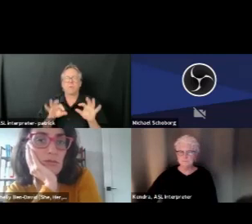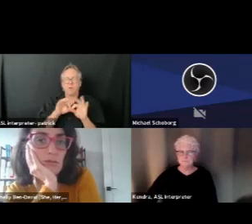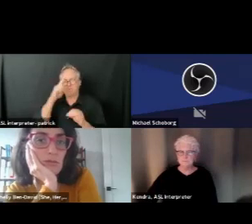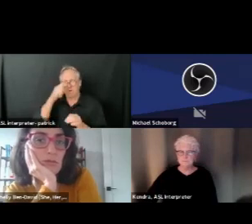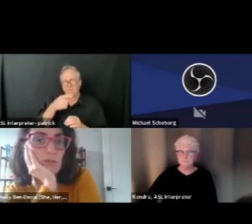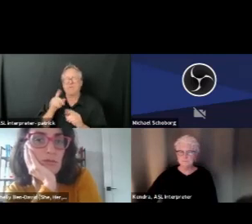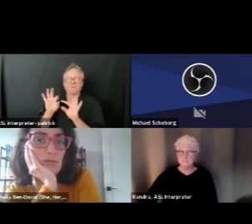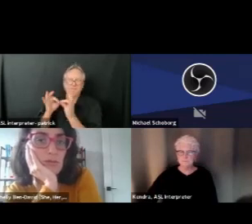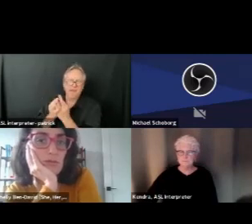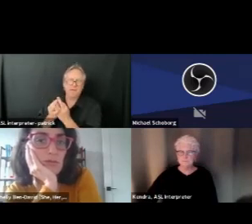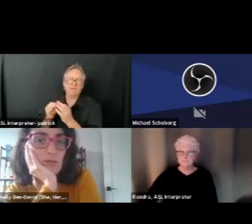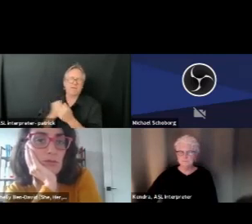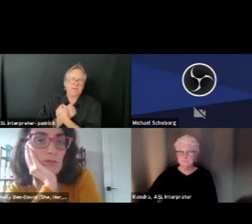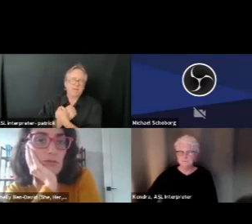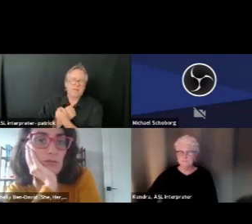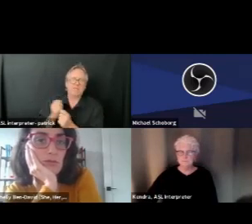families and their loved ones.